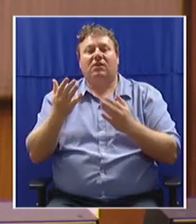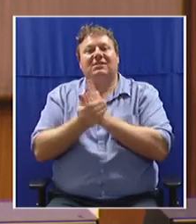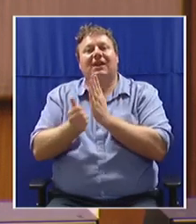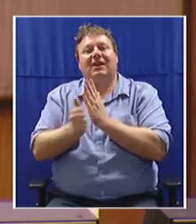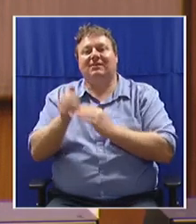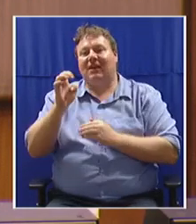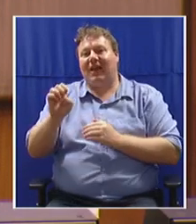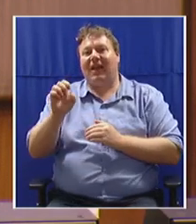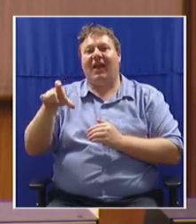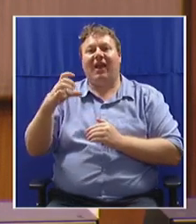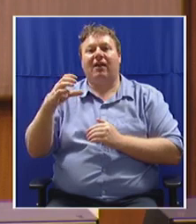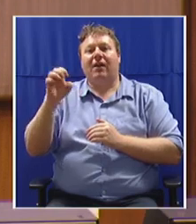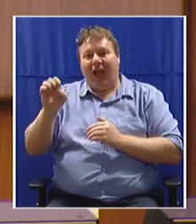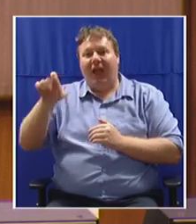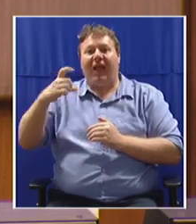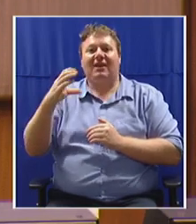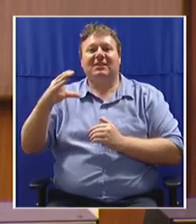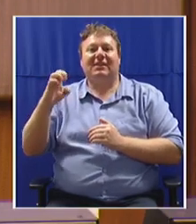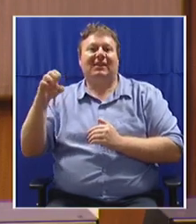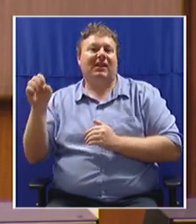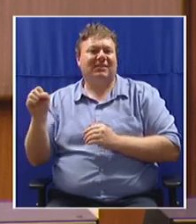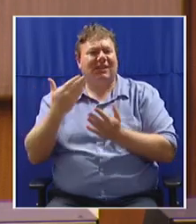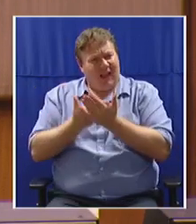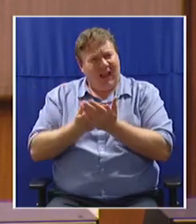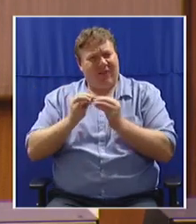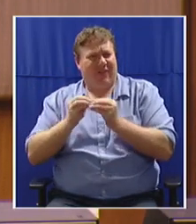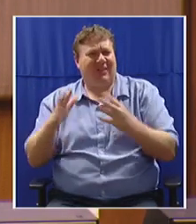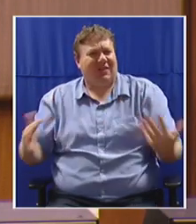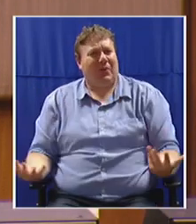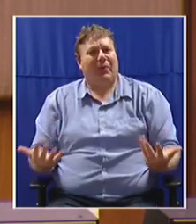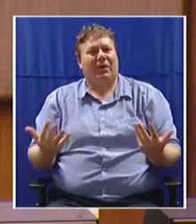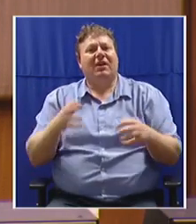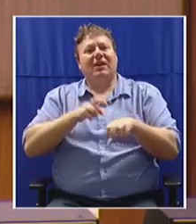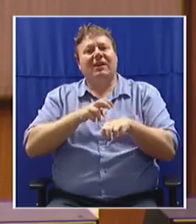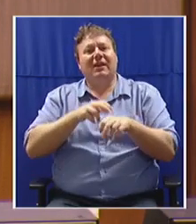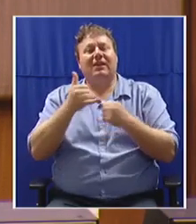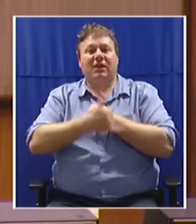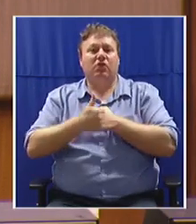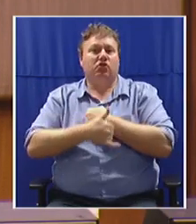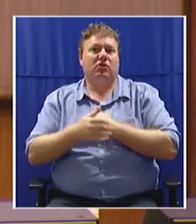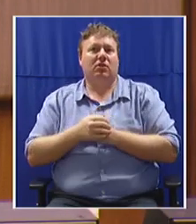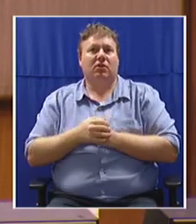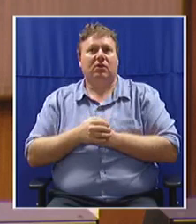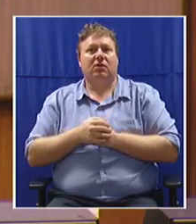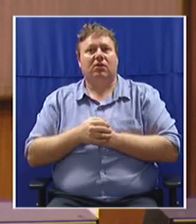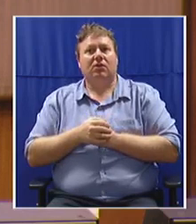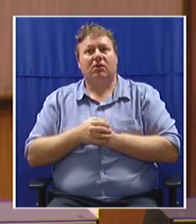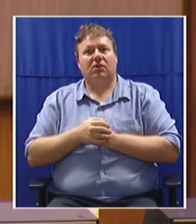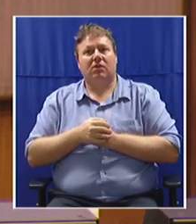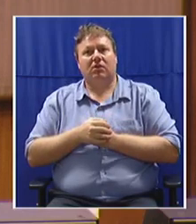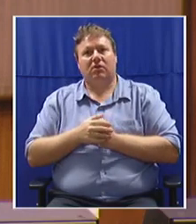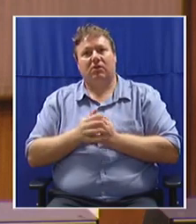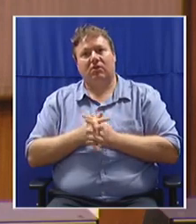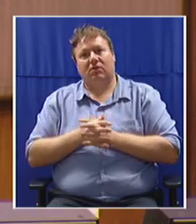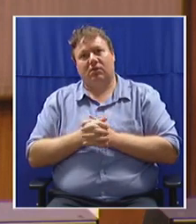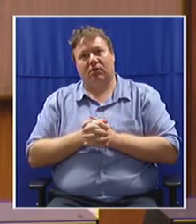to actually deal with this to try and address that? So there's some coordination between the needs of the country Because remember, TVETs are Your to a large question, extent